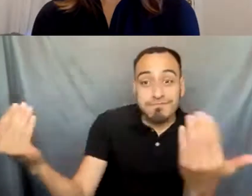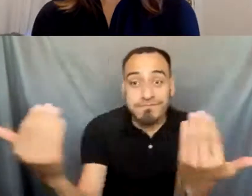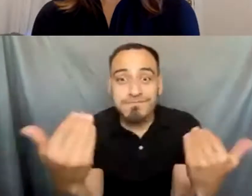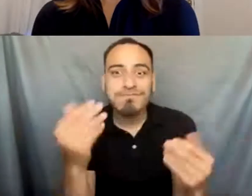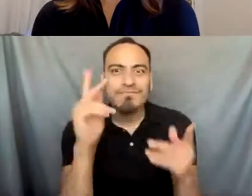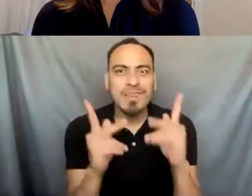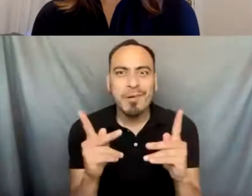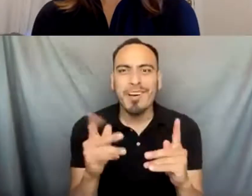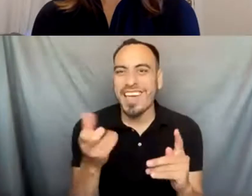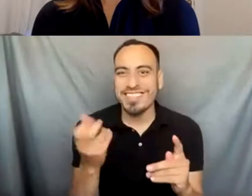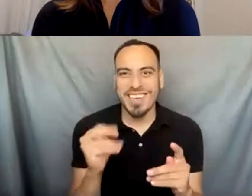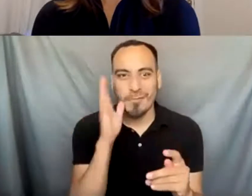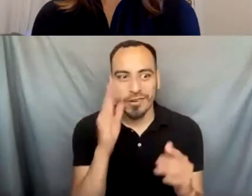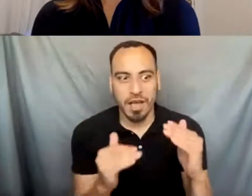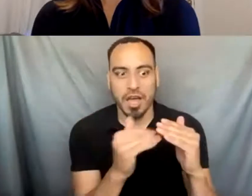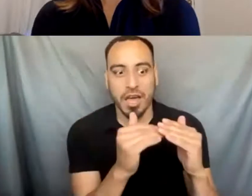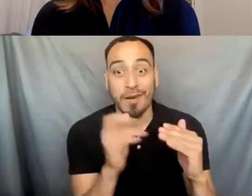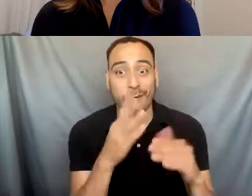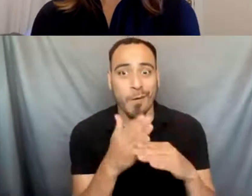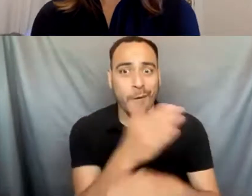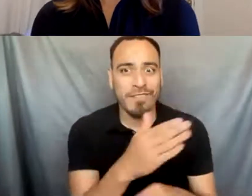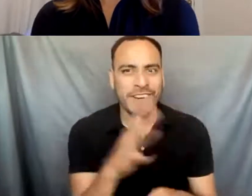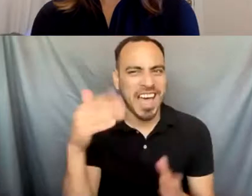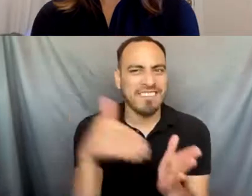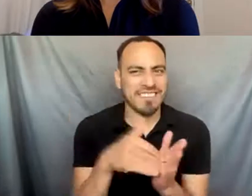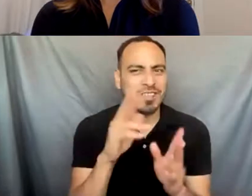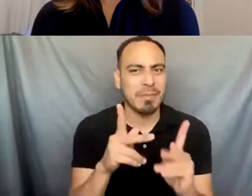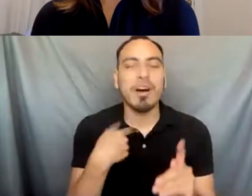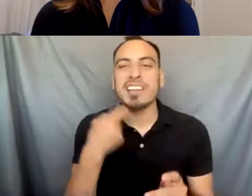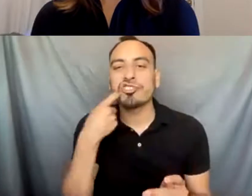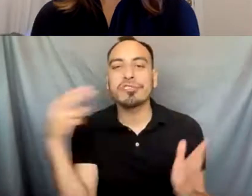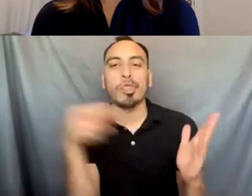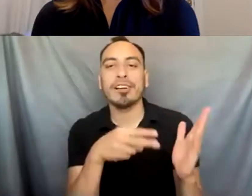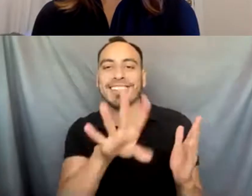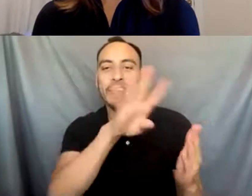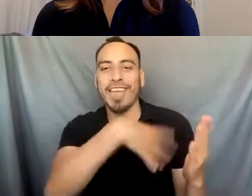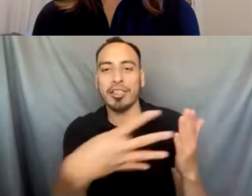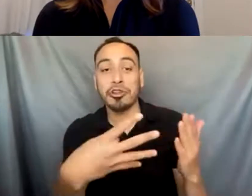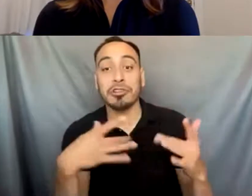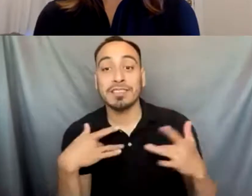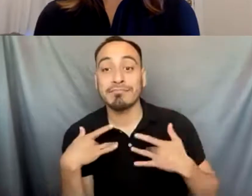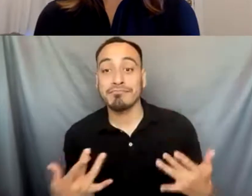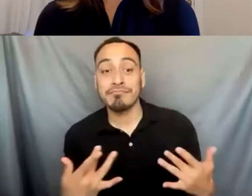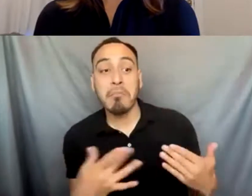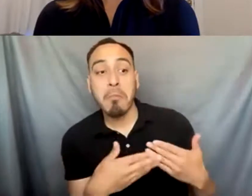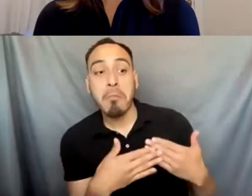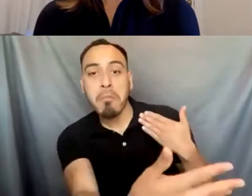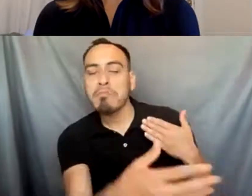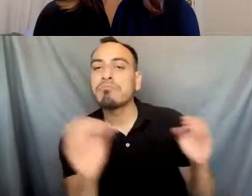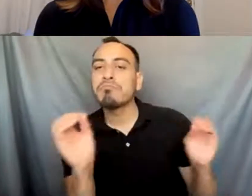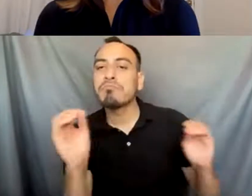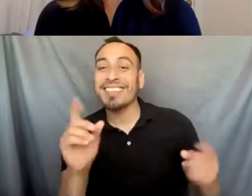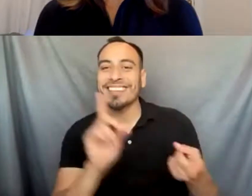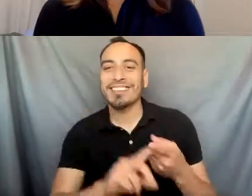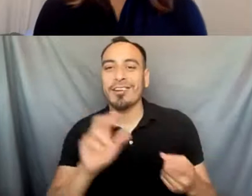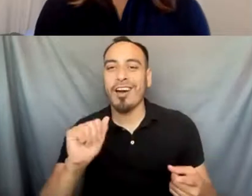5,000 number. I was actually just looking at their calendar recently, and it looks like they don't have anything scheduled, I don't think, until August.